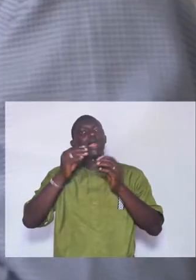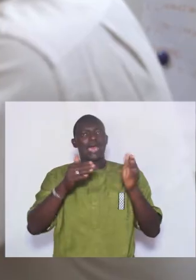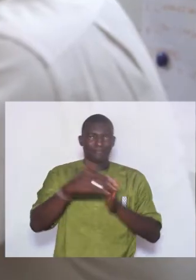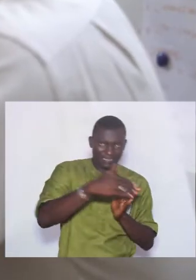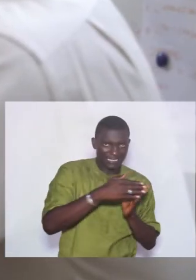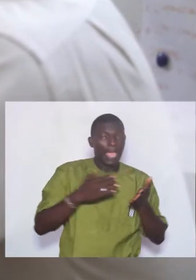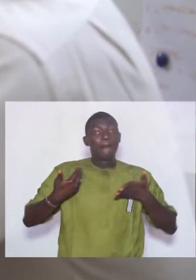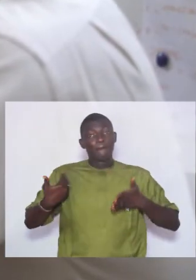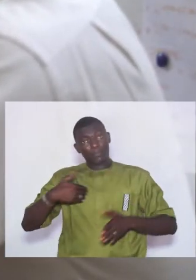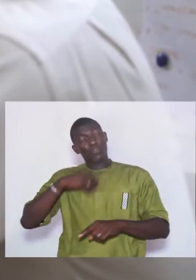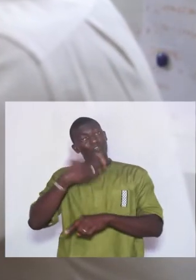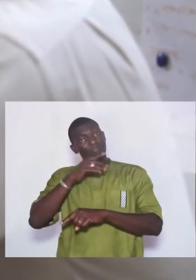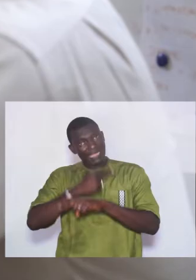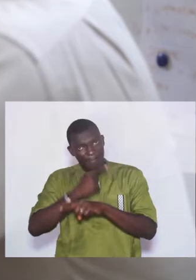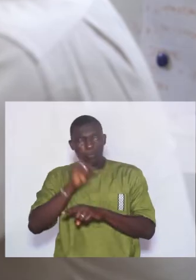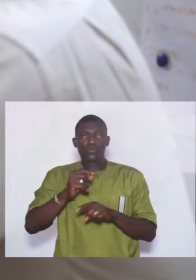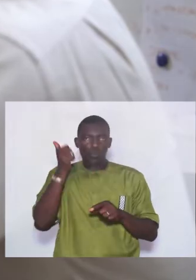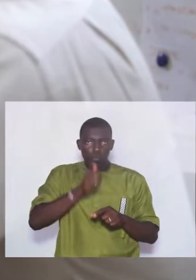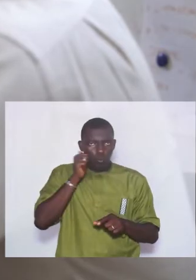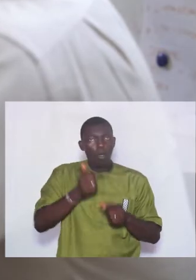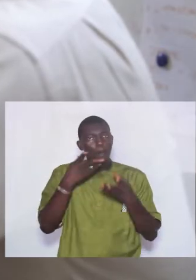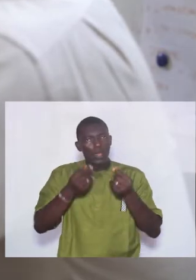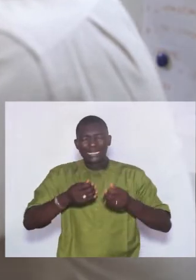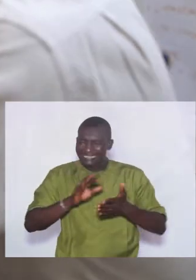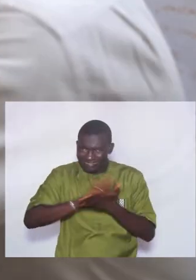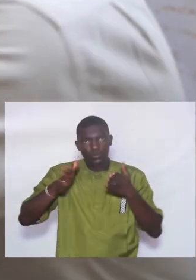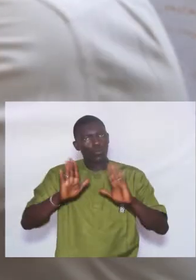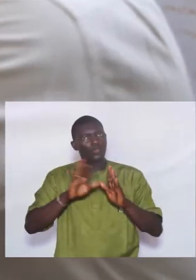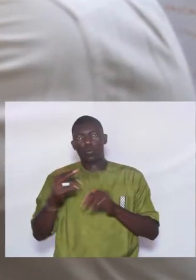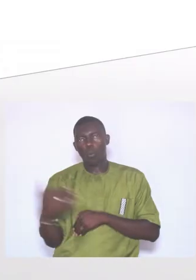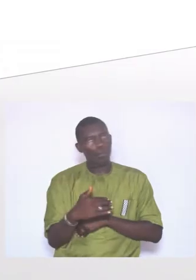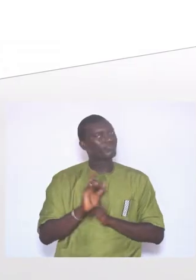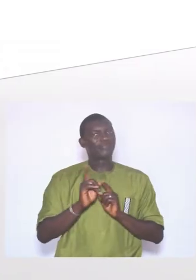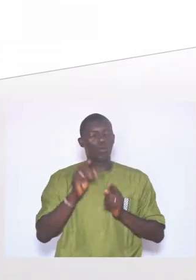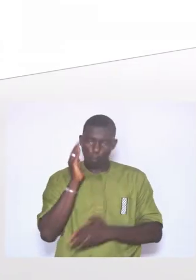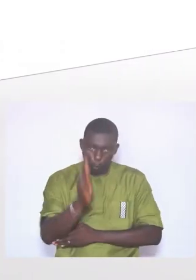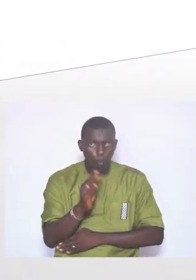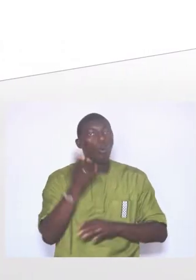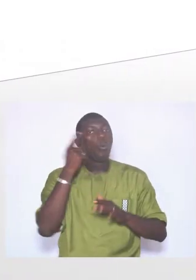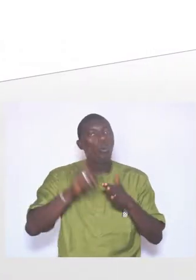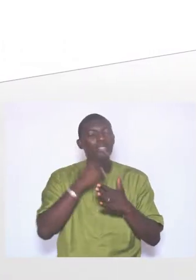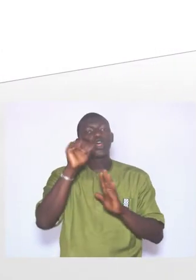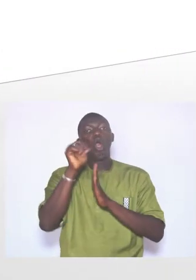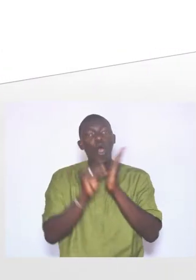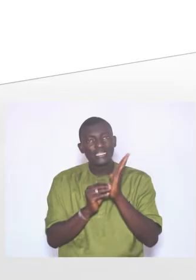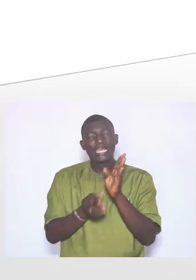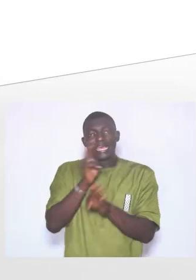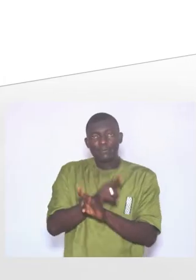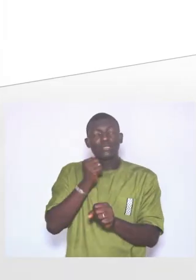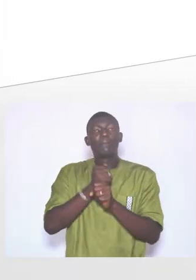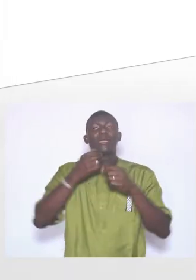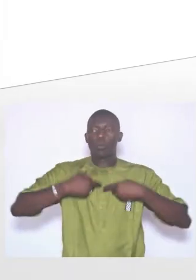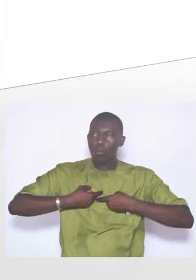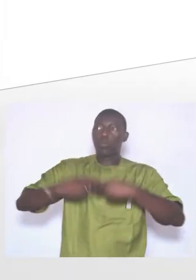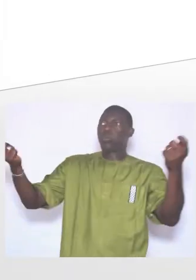to hold the custodians of public resources accountable once audit reports are made public, and the contents of the audit